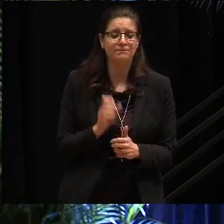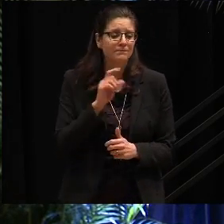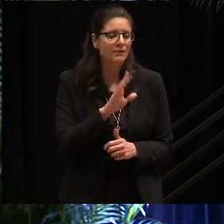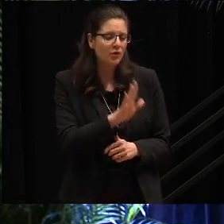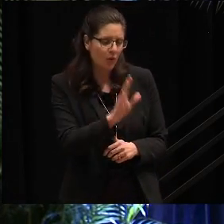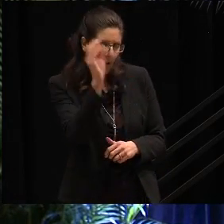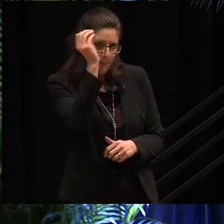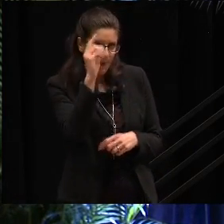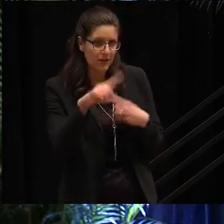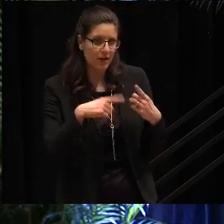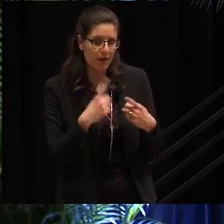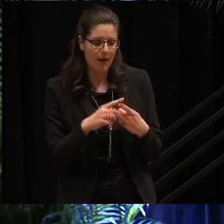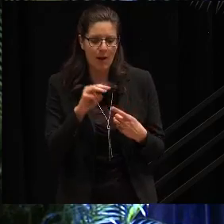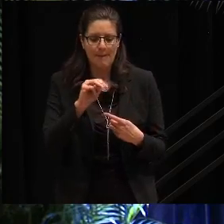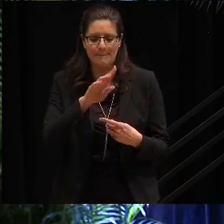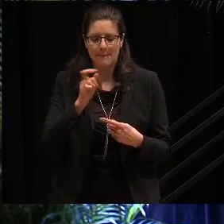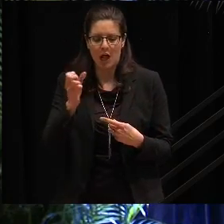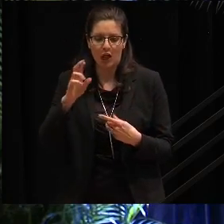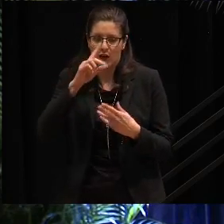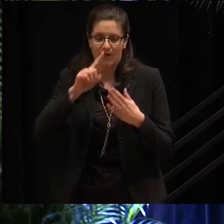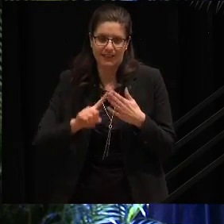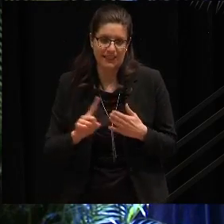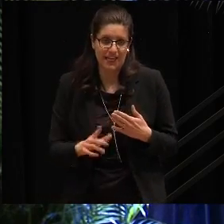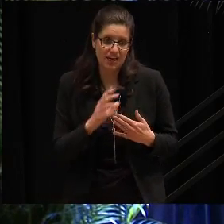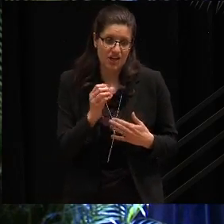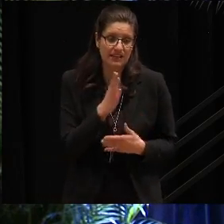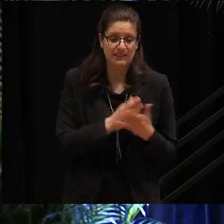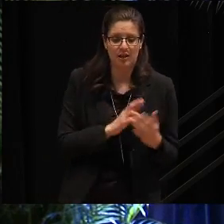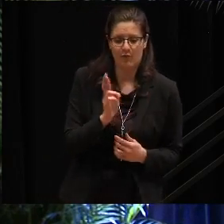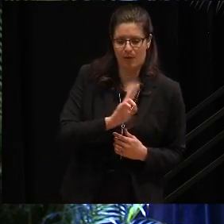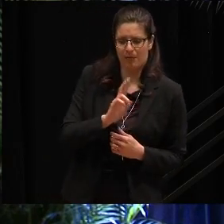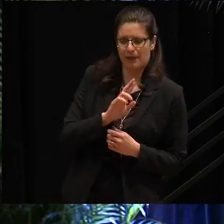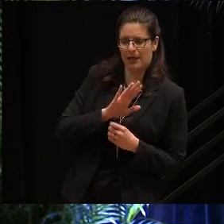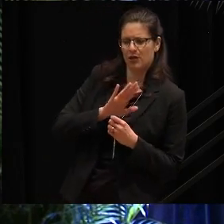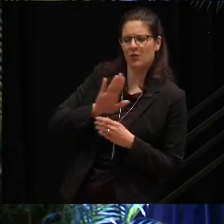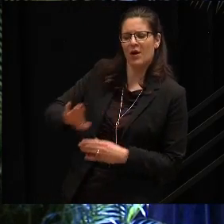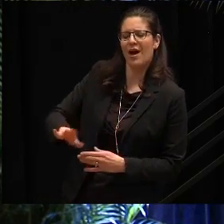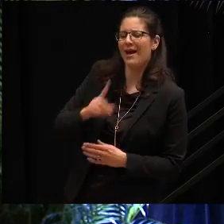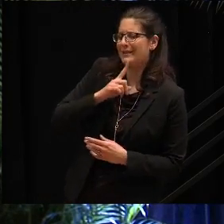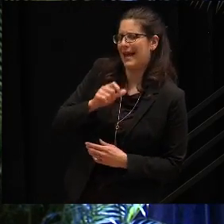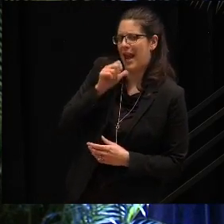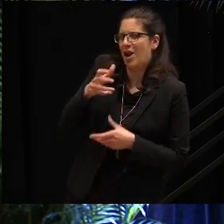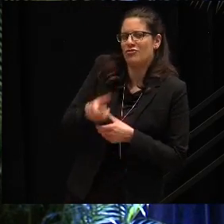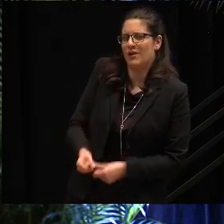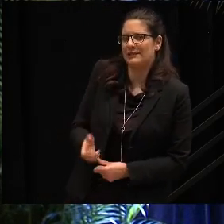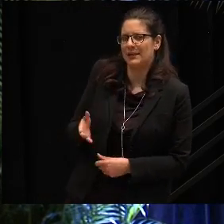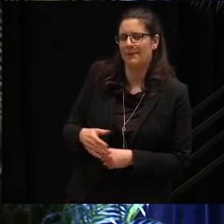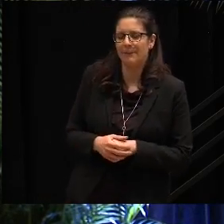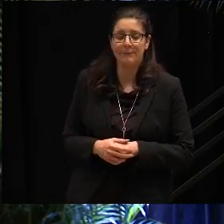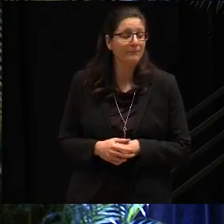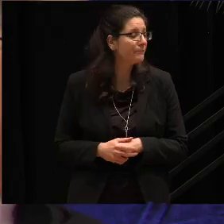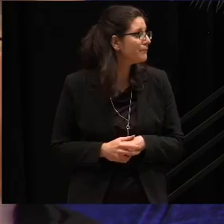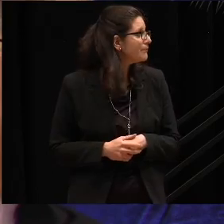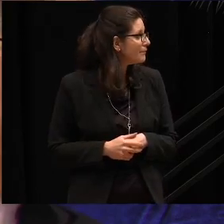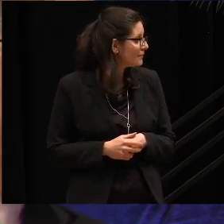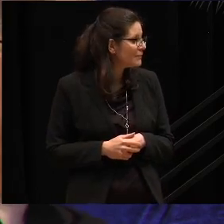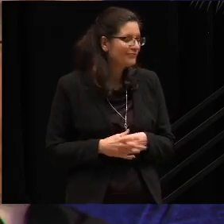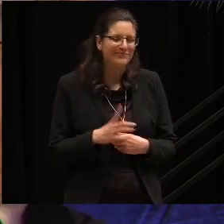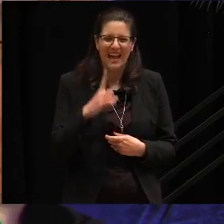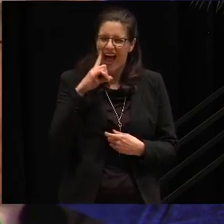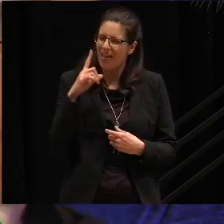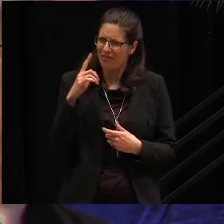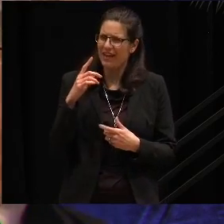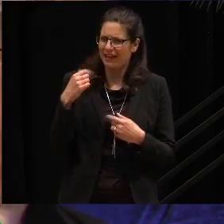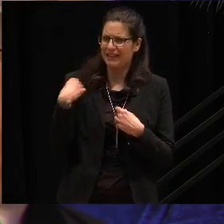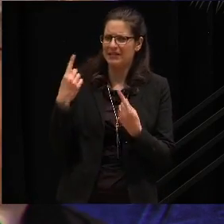of the Mueller probe and the efforts by some Republicans to challenge the credibility of Mueller? I think there's really been a bit of a dark